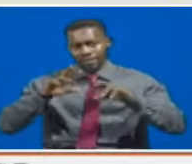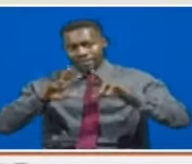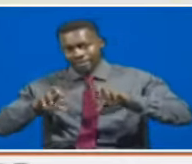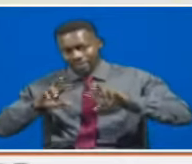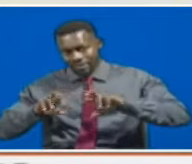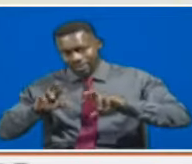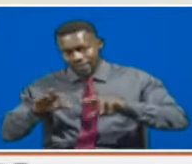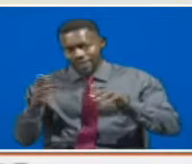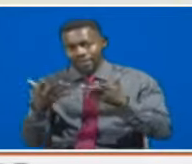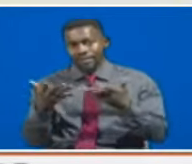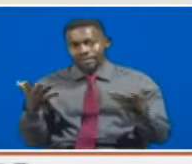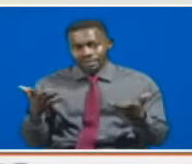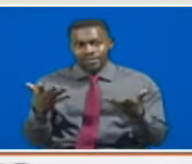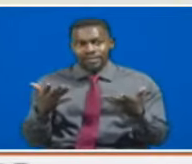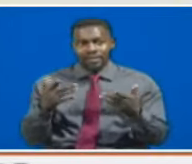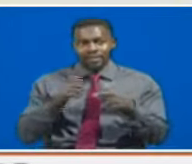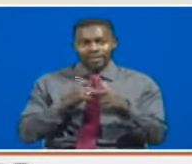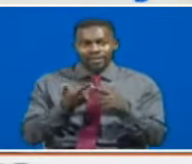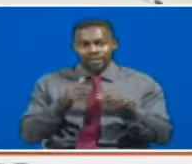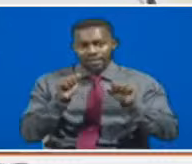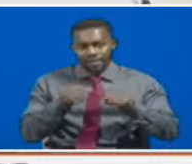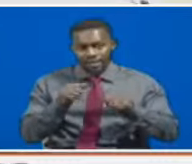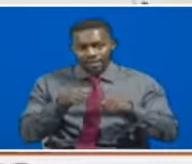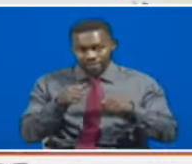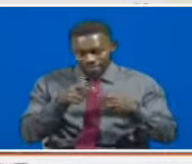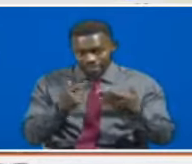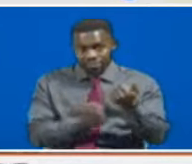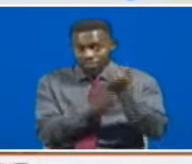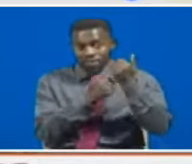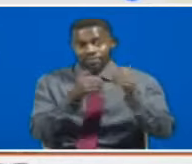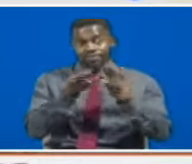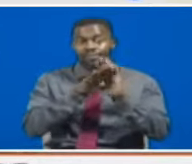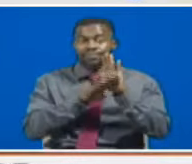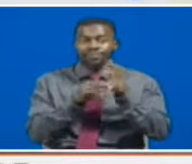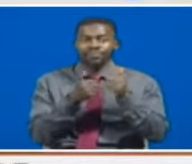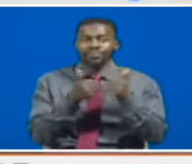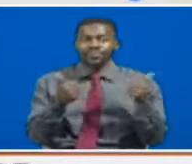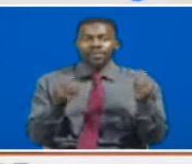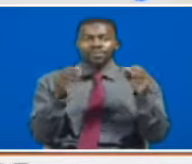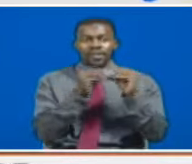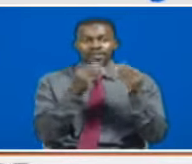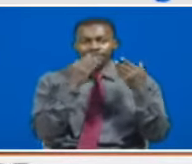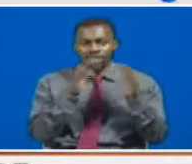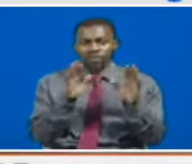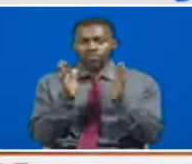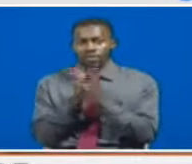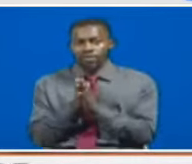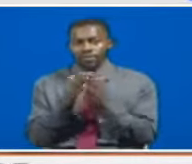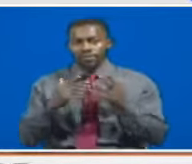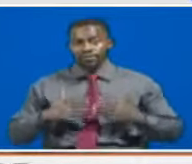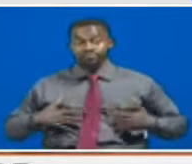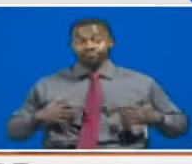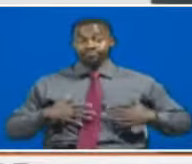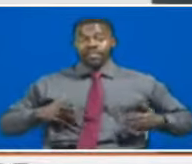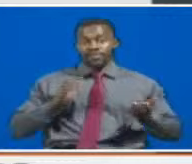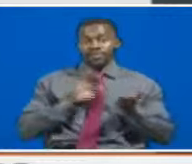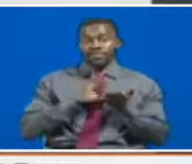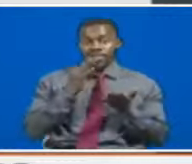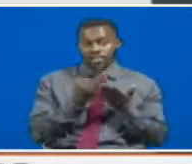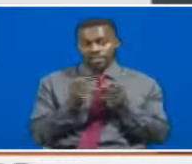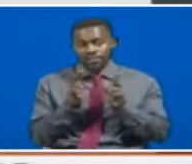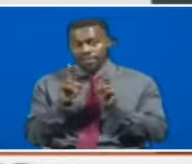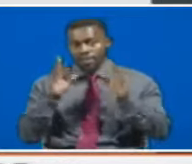can prolong the program. In a meeting with the refugees, funding dynamic was attributed as a major challenge,